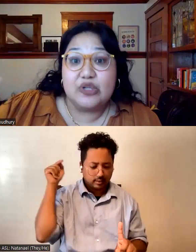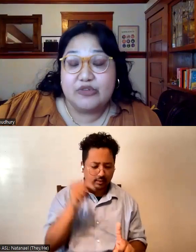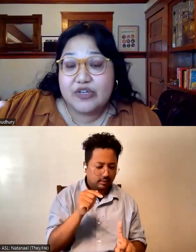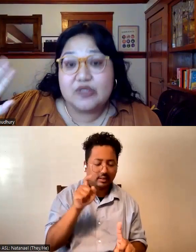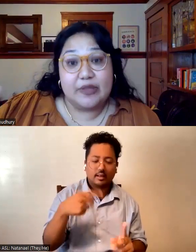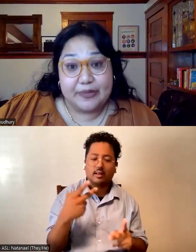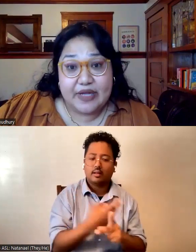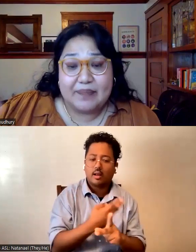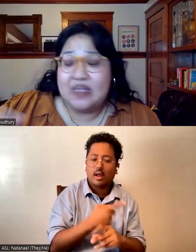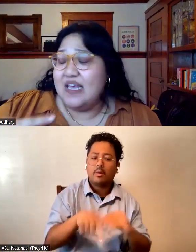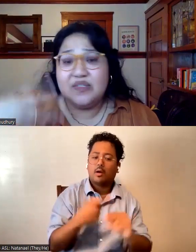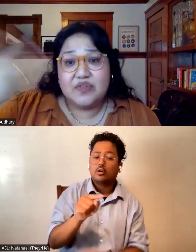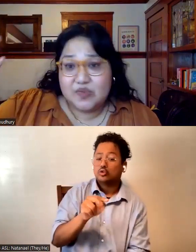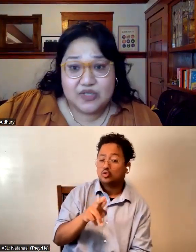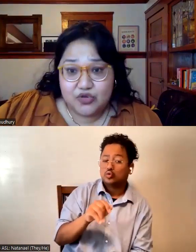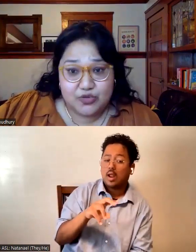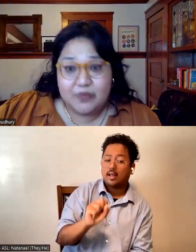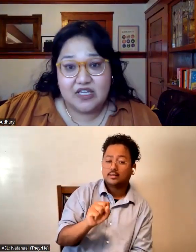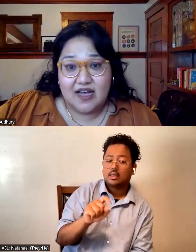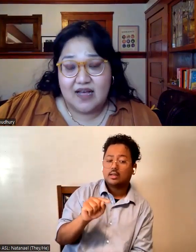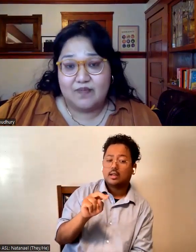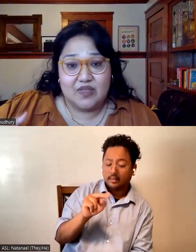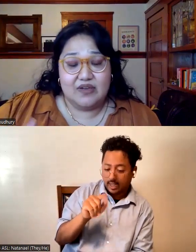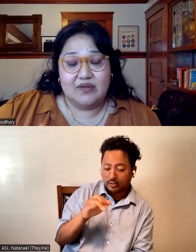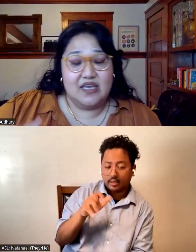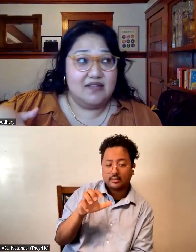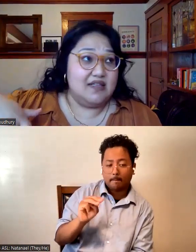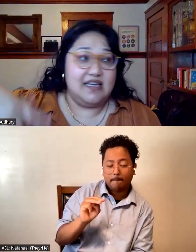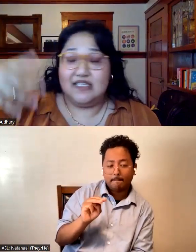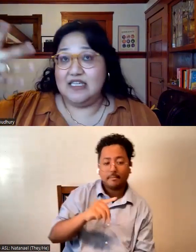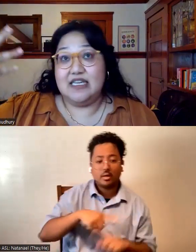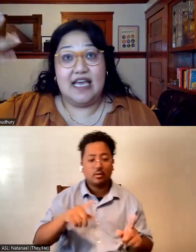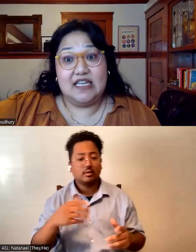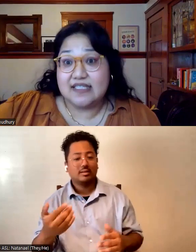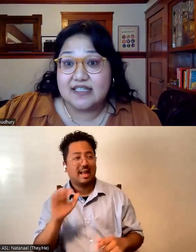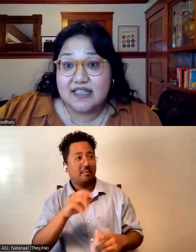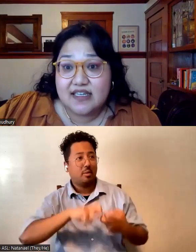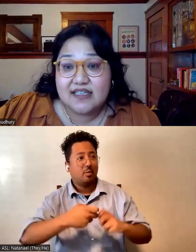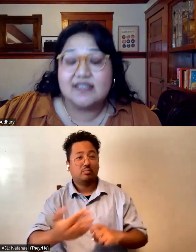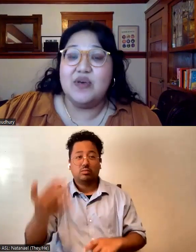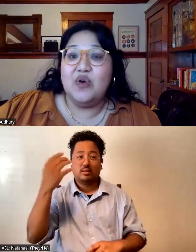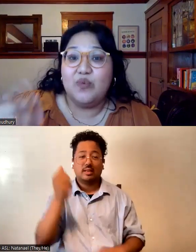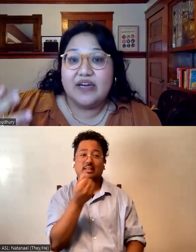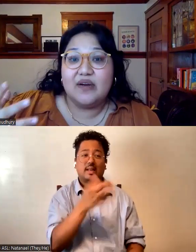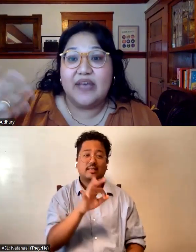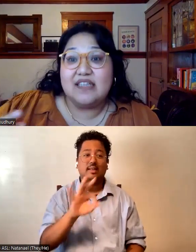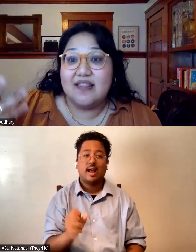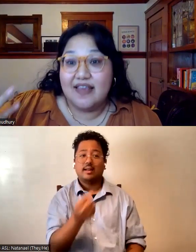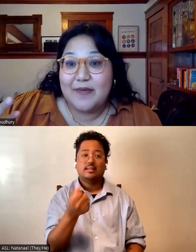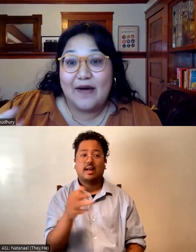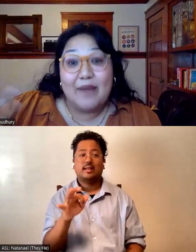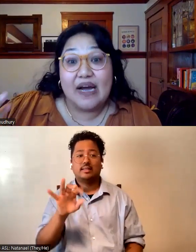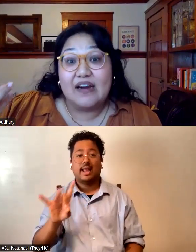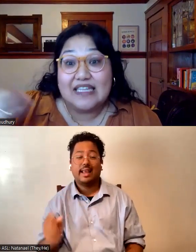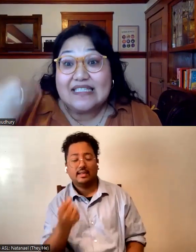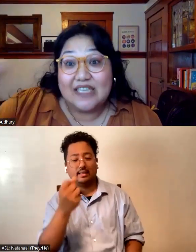transnational global flows, blah, blah, blah. And so this was a huge moment, in the 1980s, 1990s, where we have to think